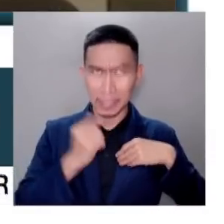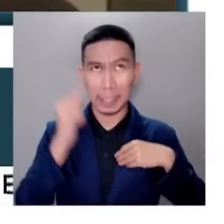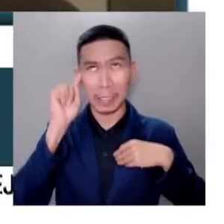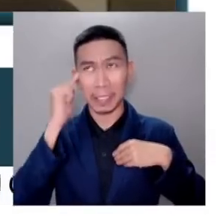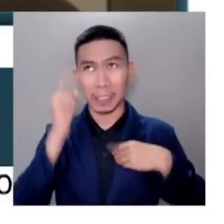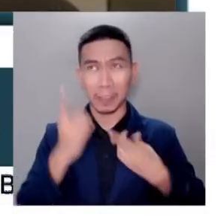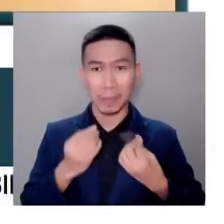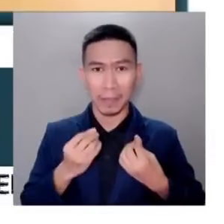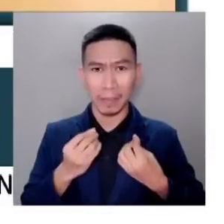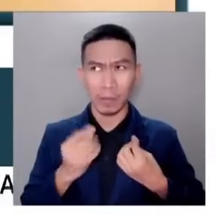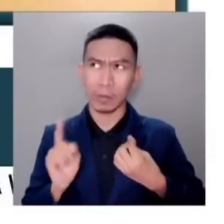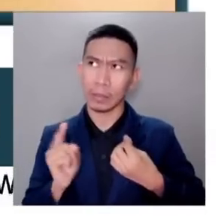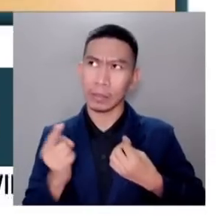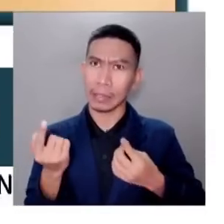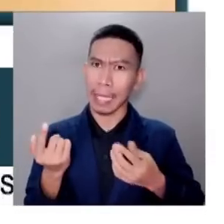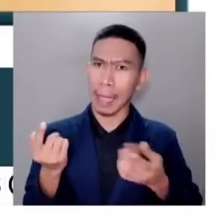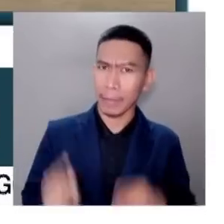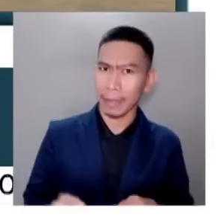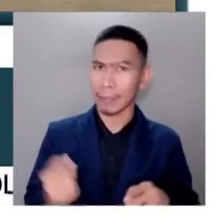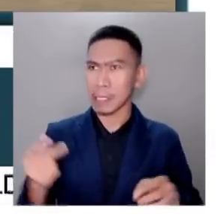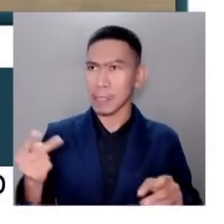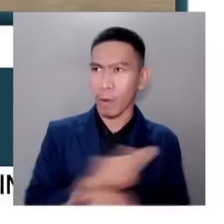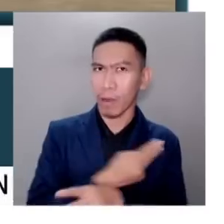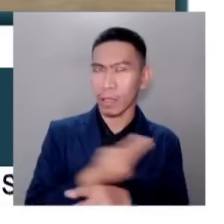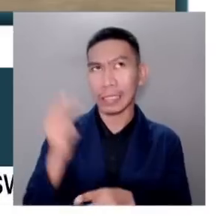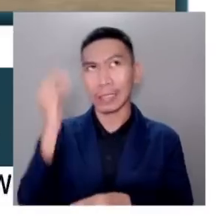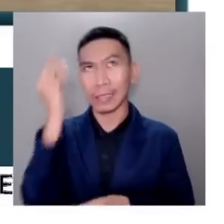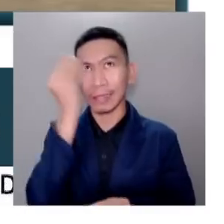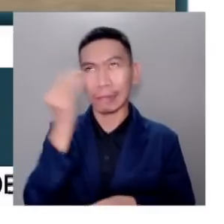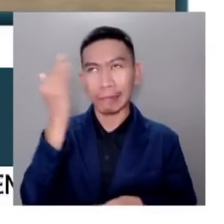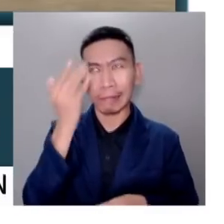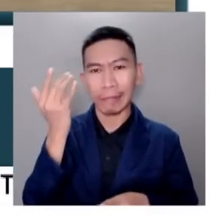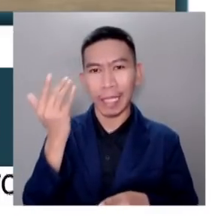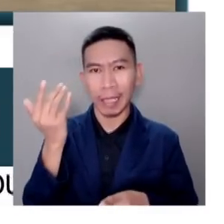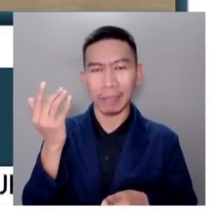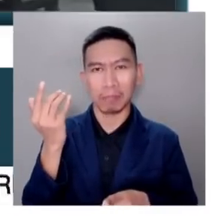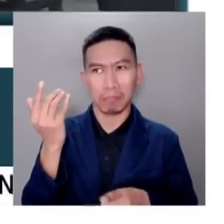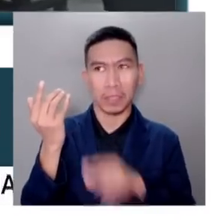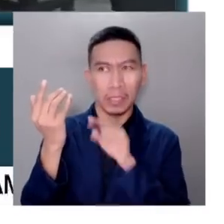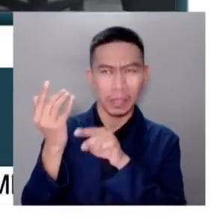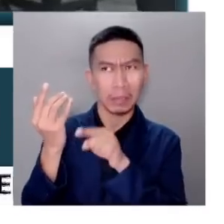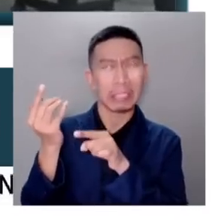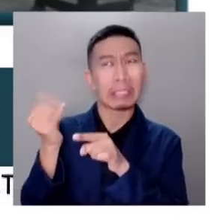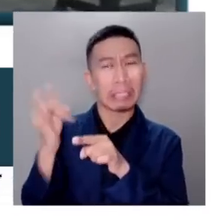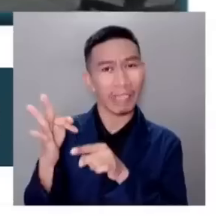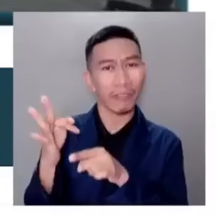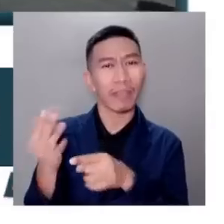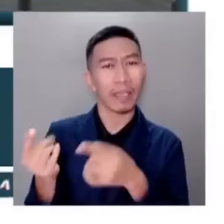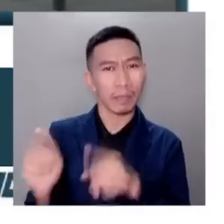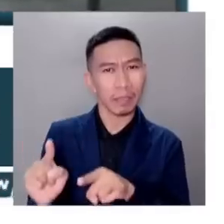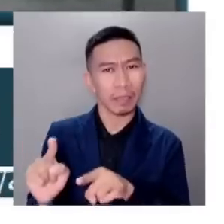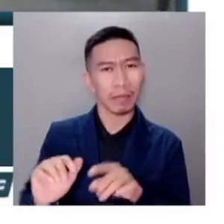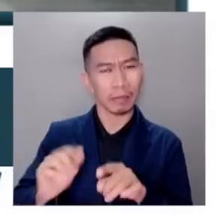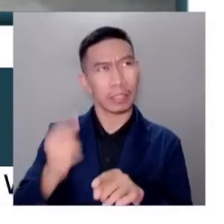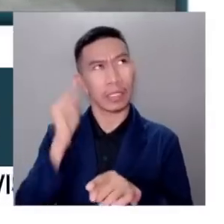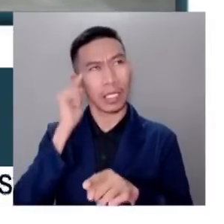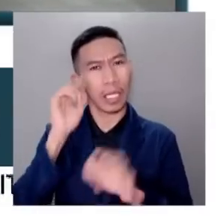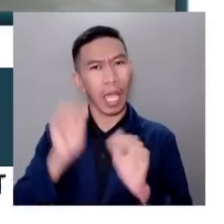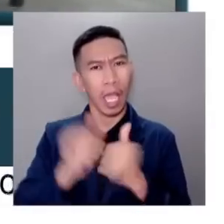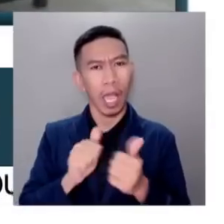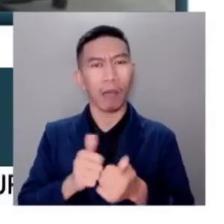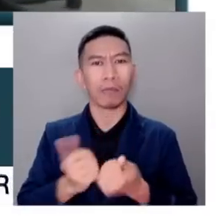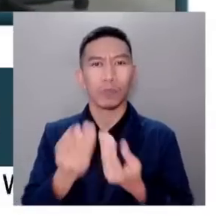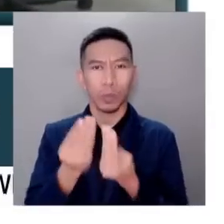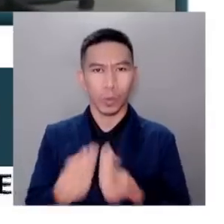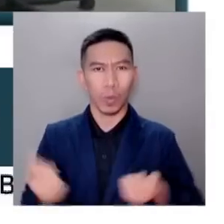worst case scenario that you have? And then figure out how you change it, how you make it better, how